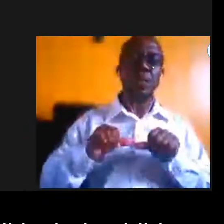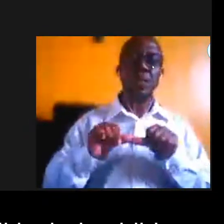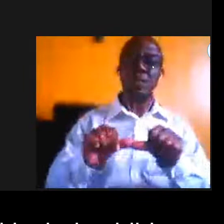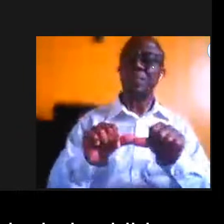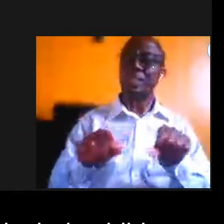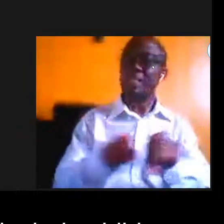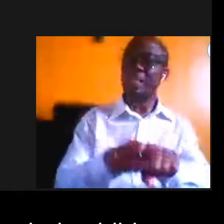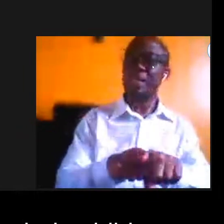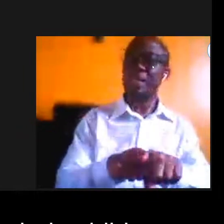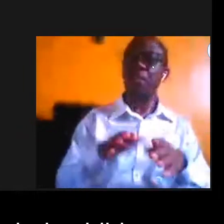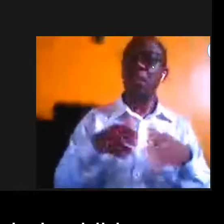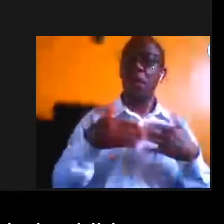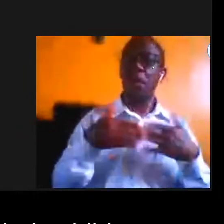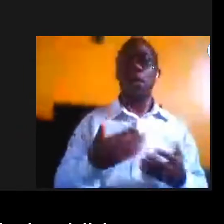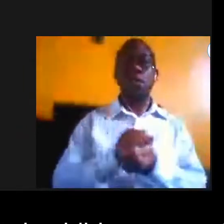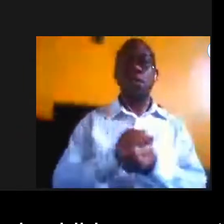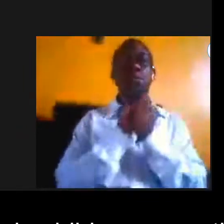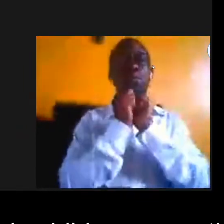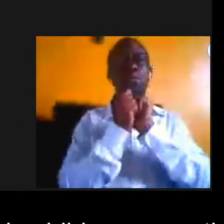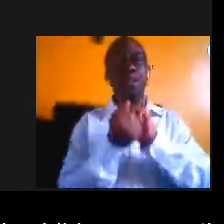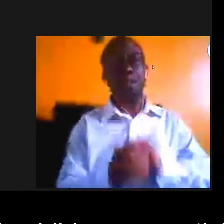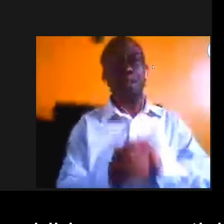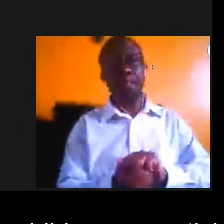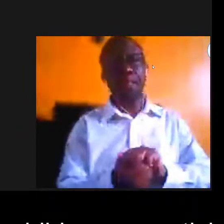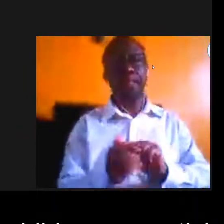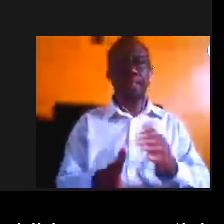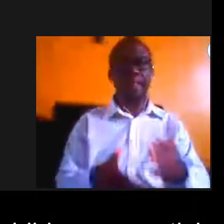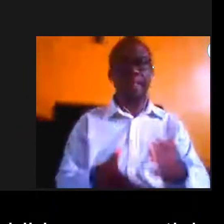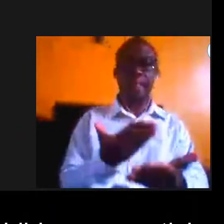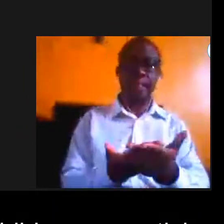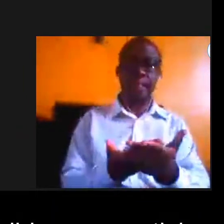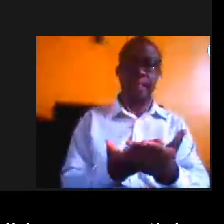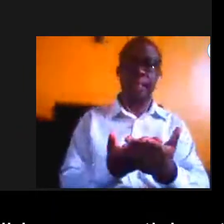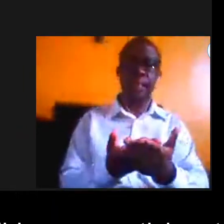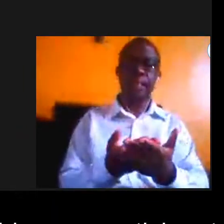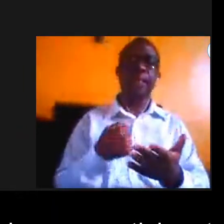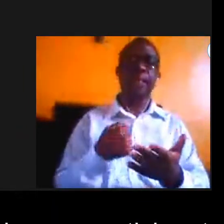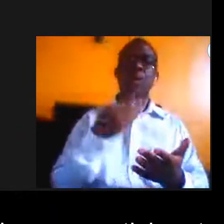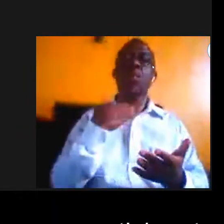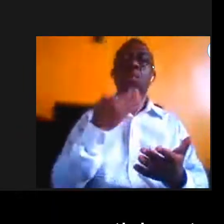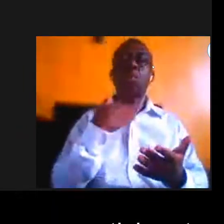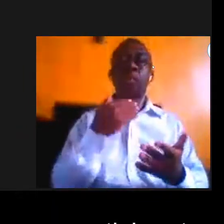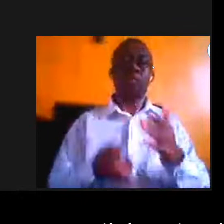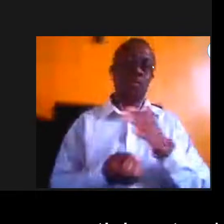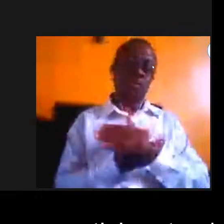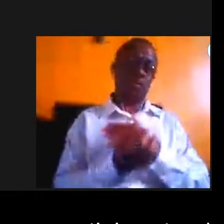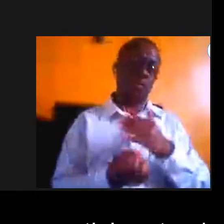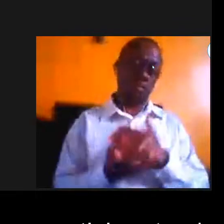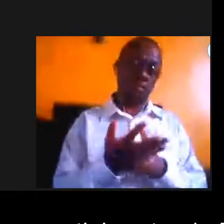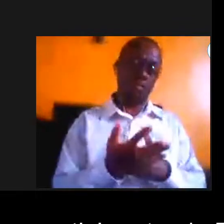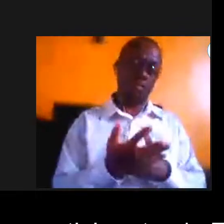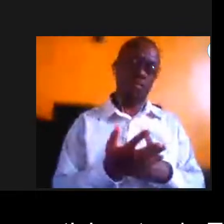or we should also suggest some changes? This is what I wanted that we can